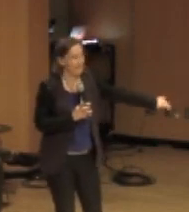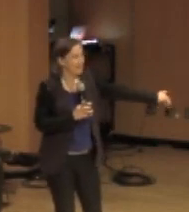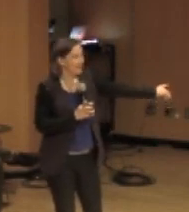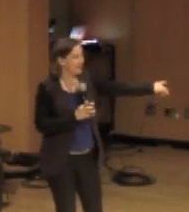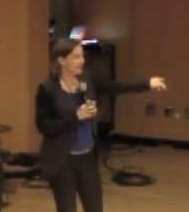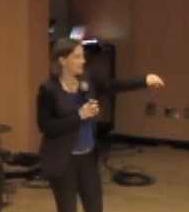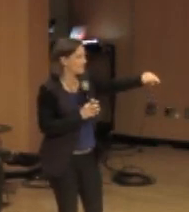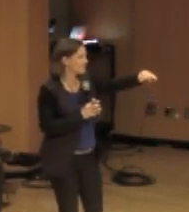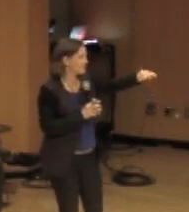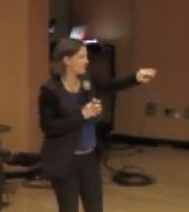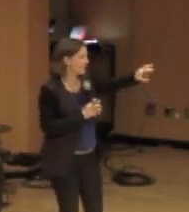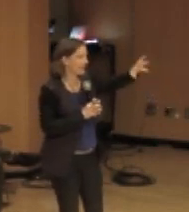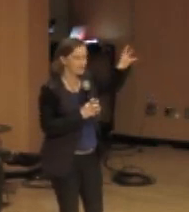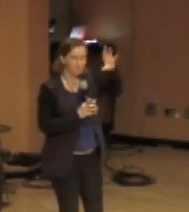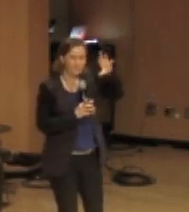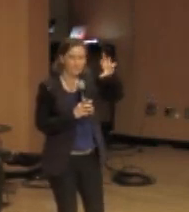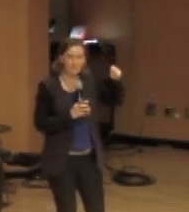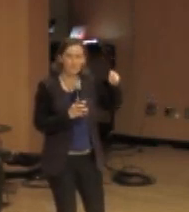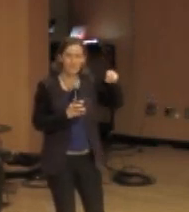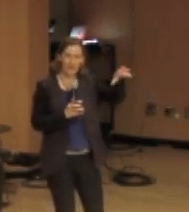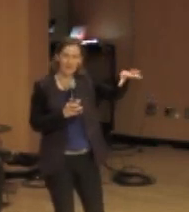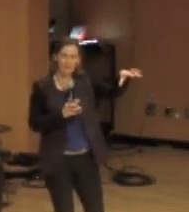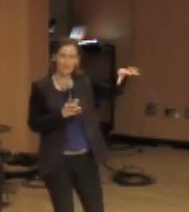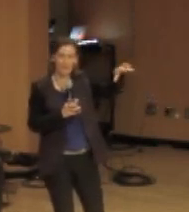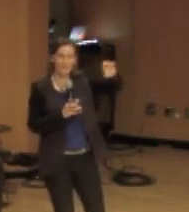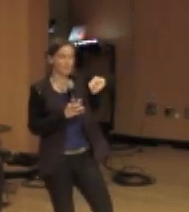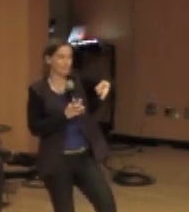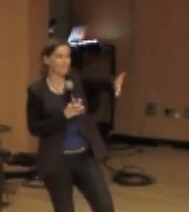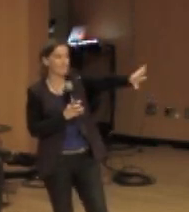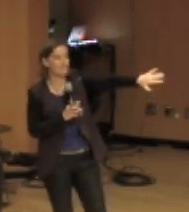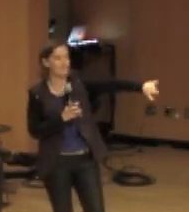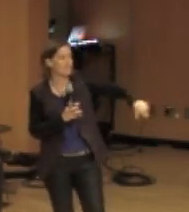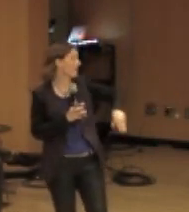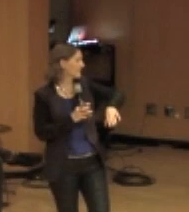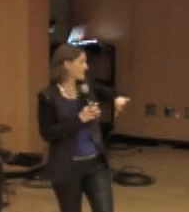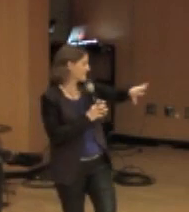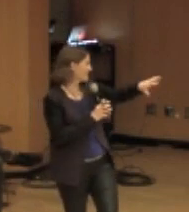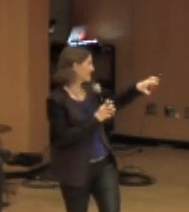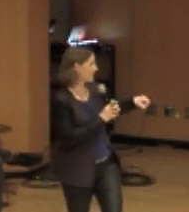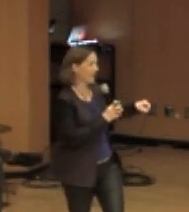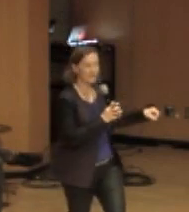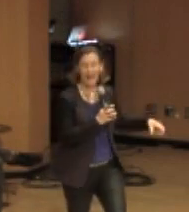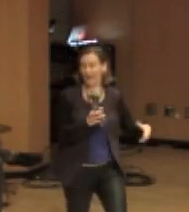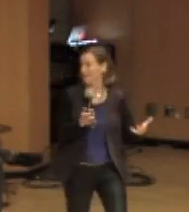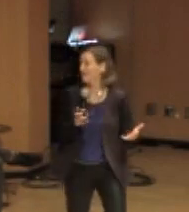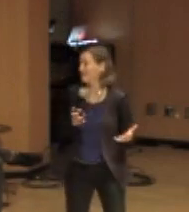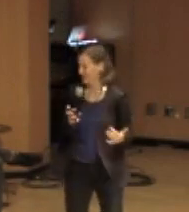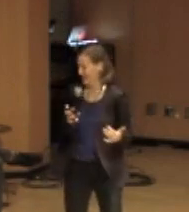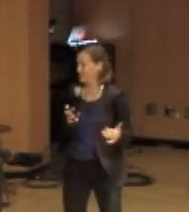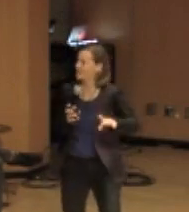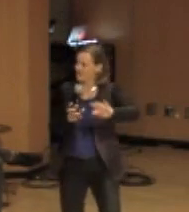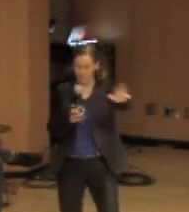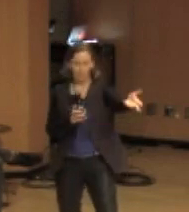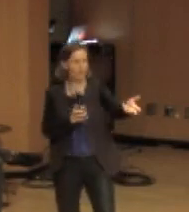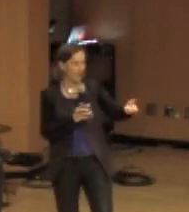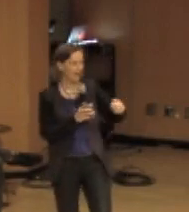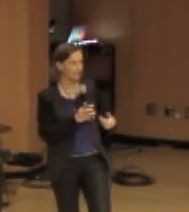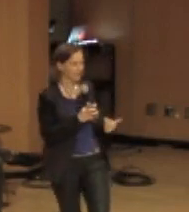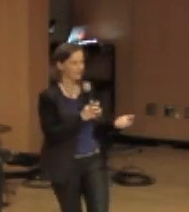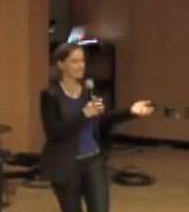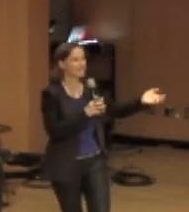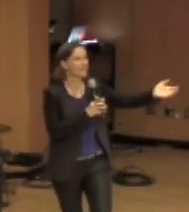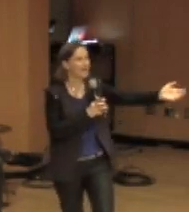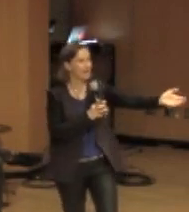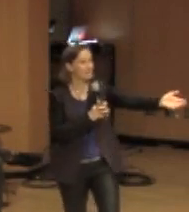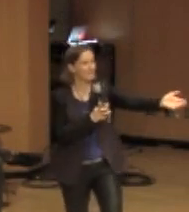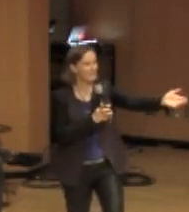landscape and and to really then and so just to see bodies amazing actors who have